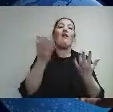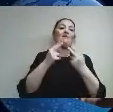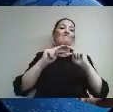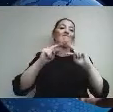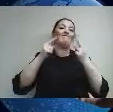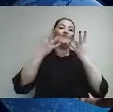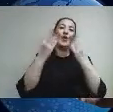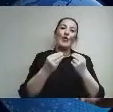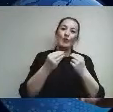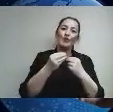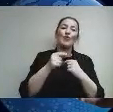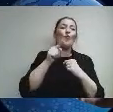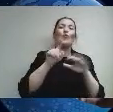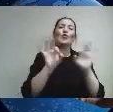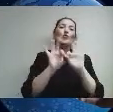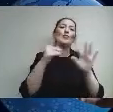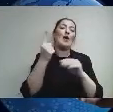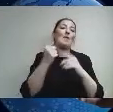development.